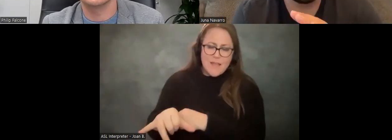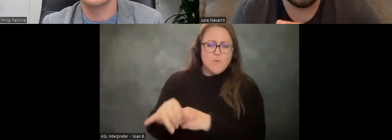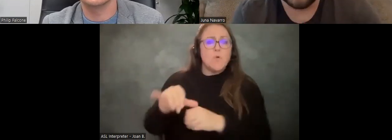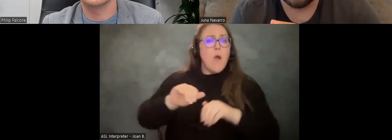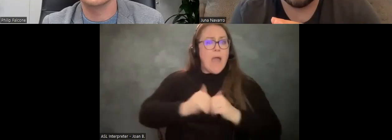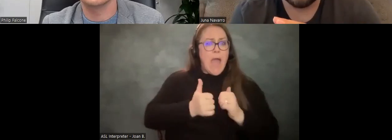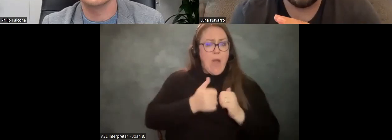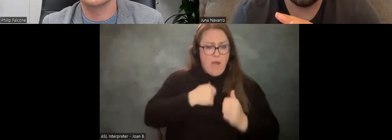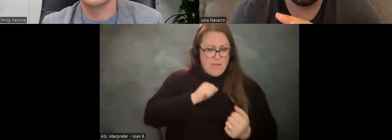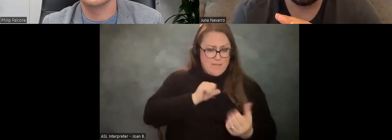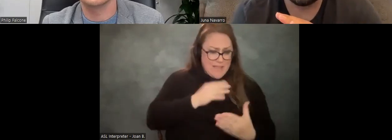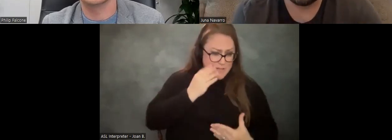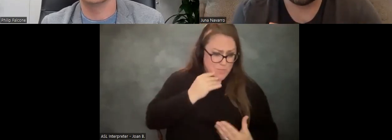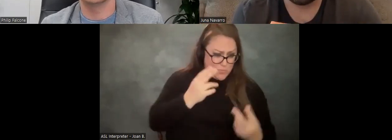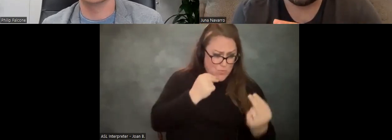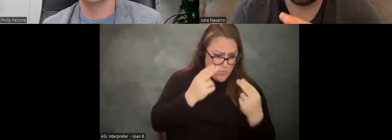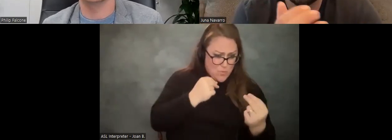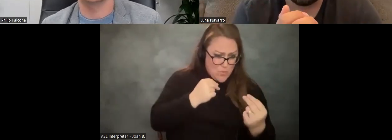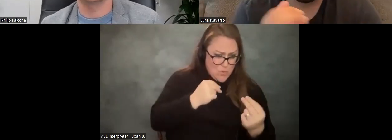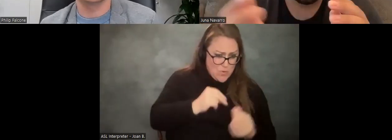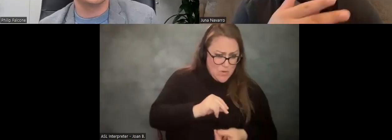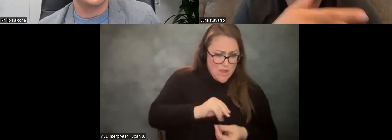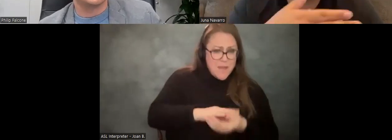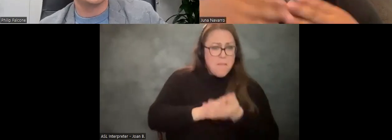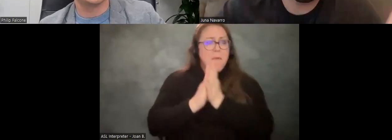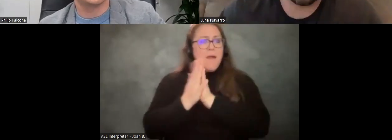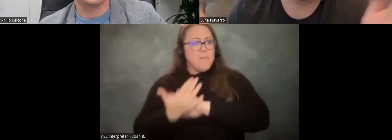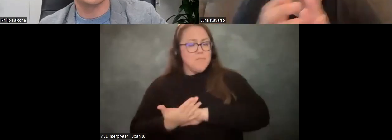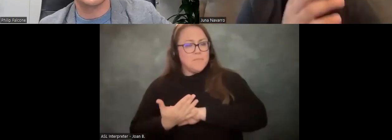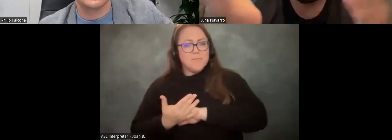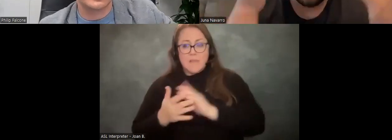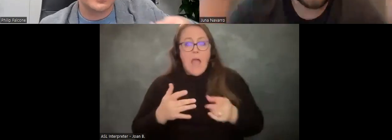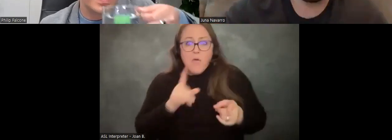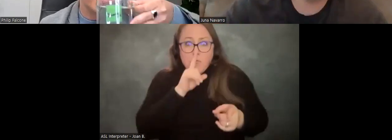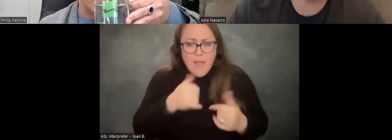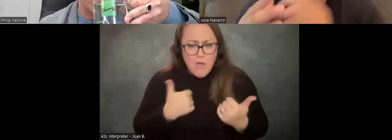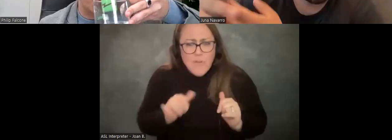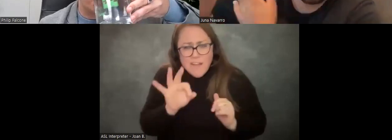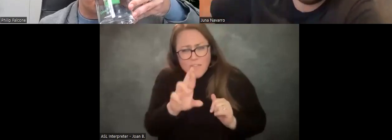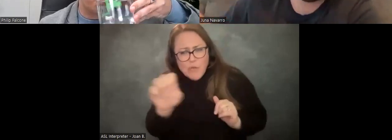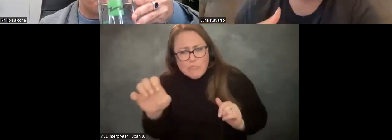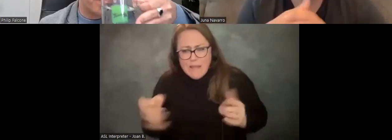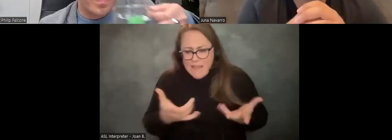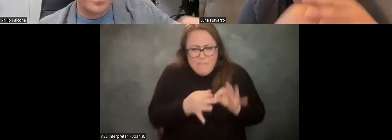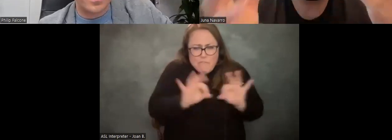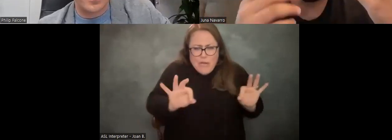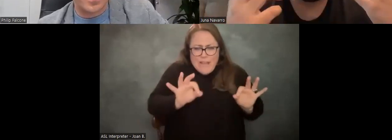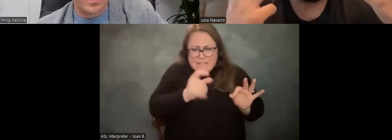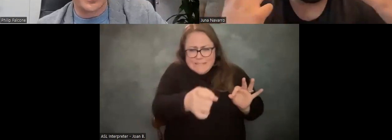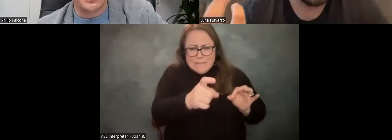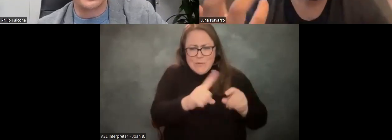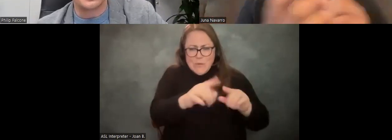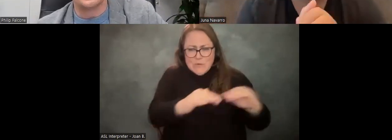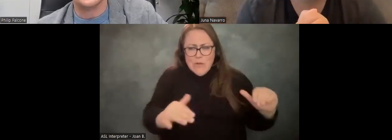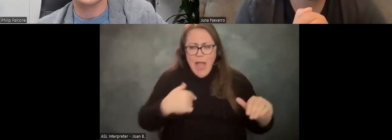rejected in terms of like installing even up to free work? Like how would they reject this? This is for the kids. I thought it was like